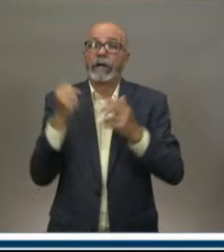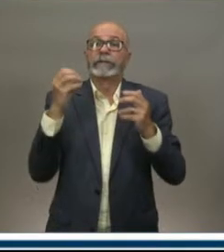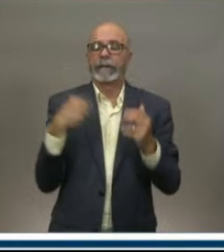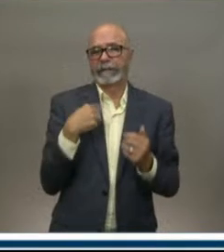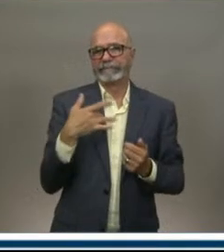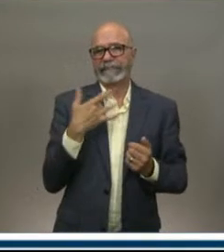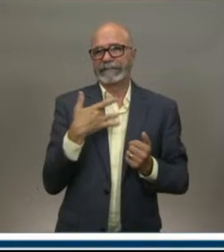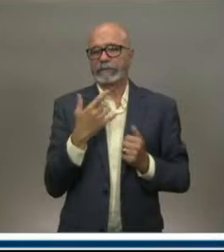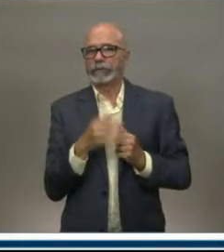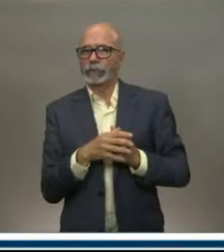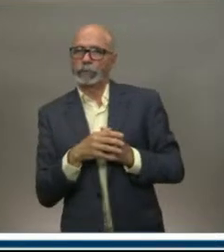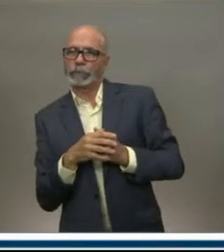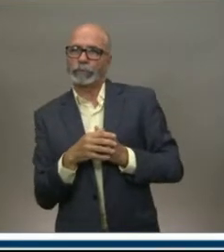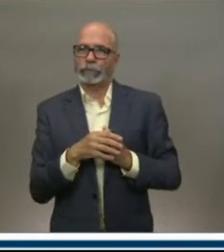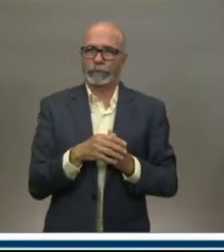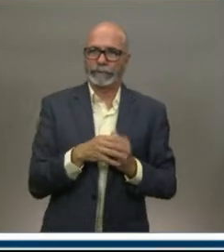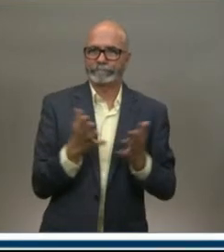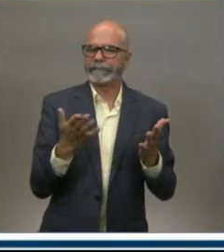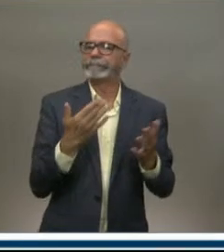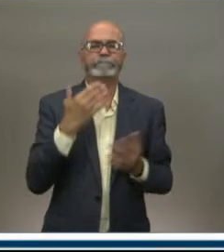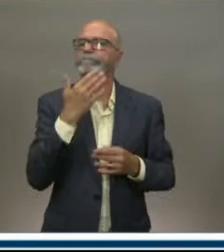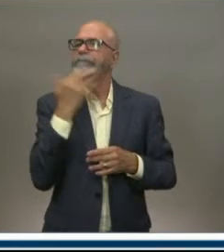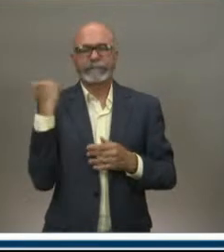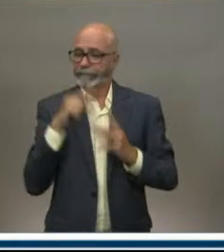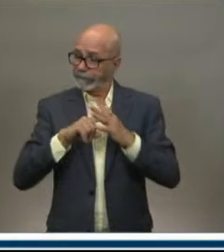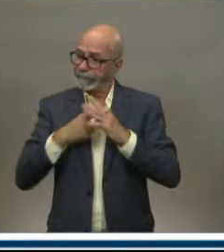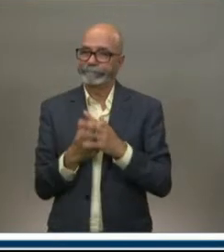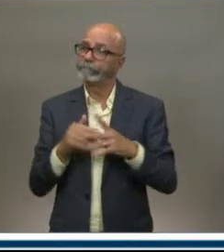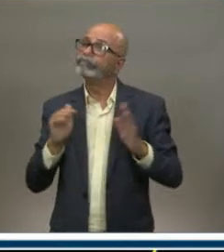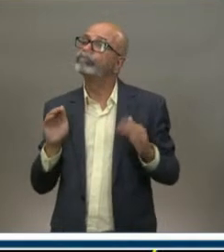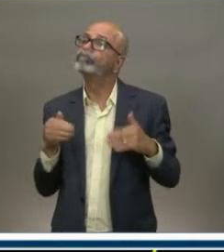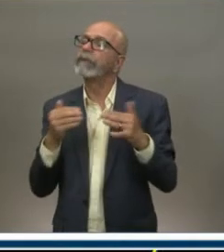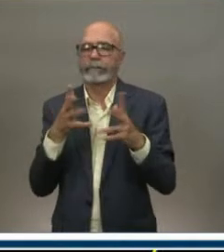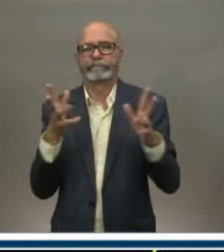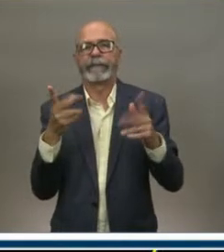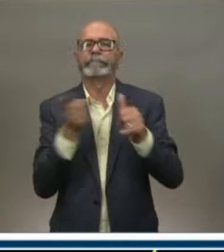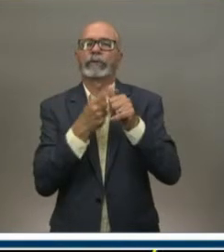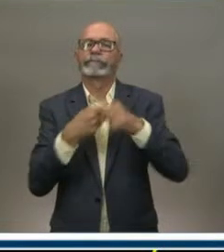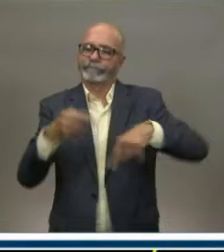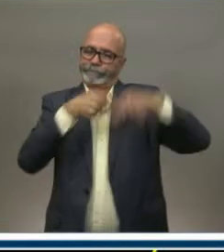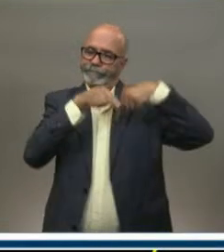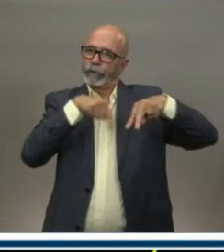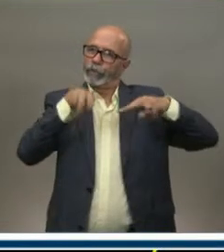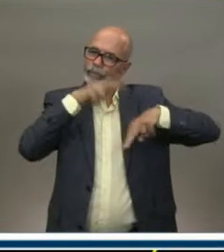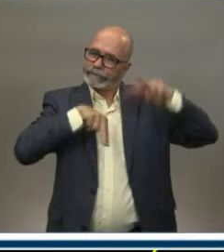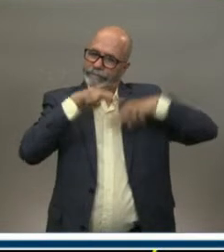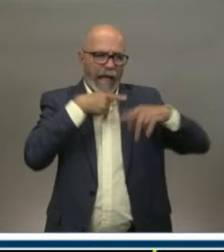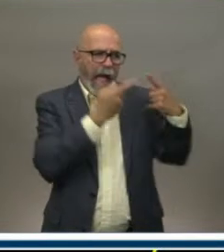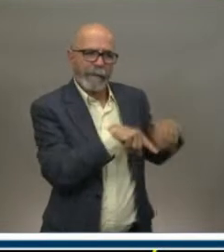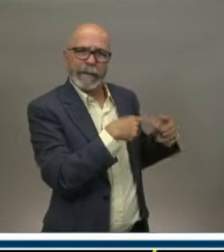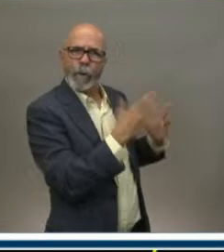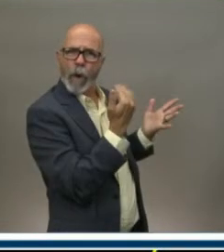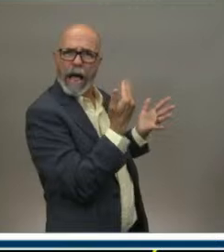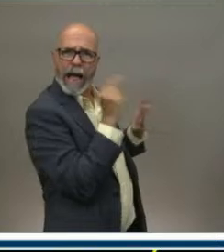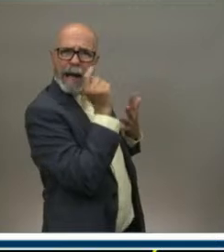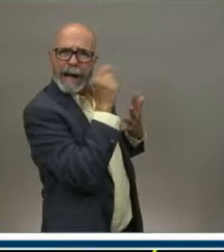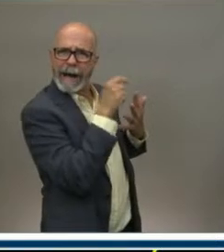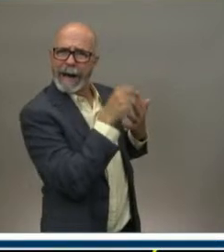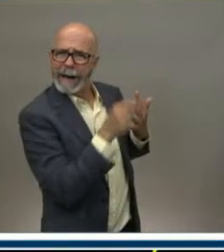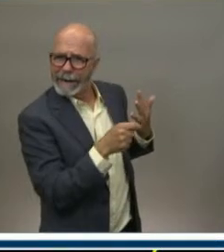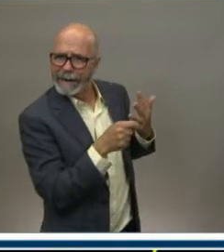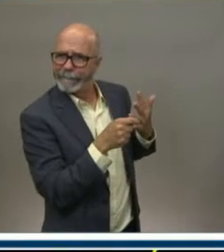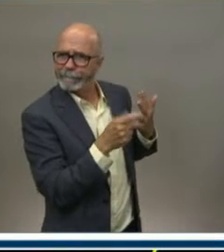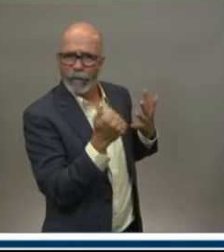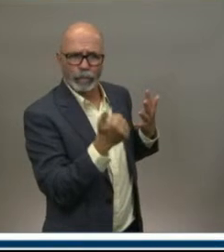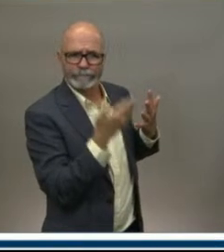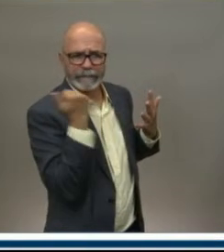expedient way to get a review of circumstances that took place and tangible recommendations